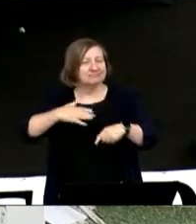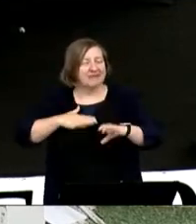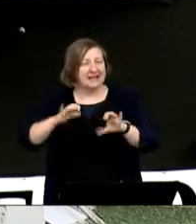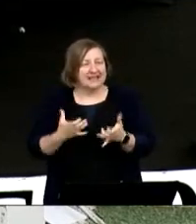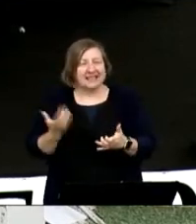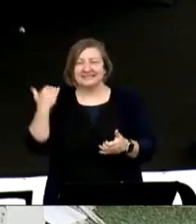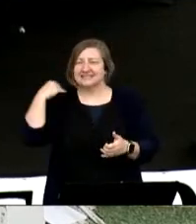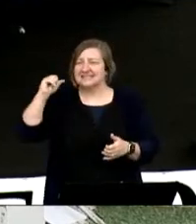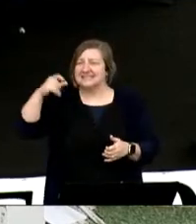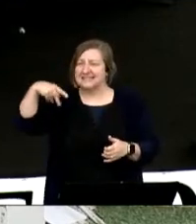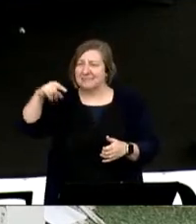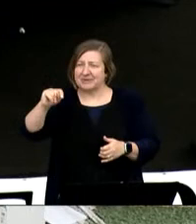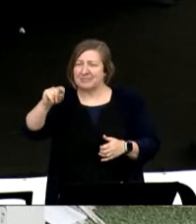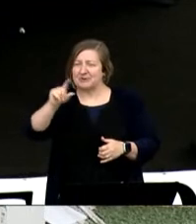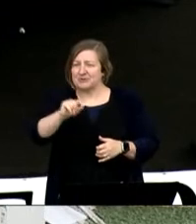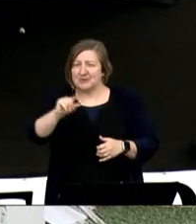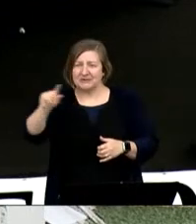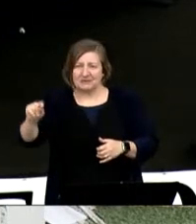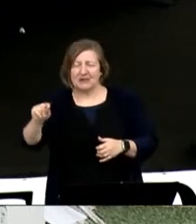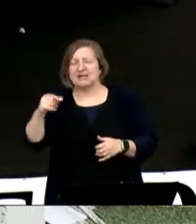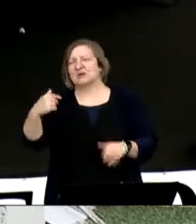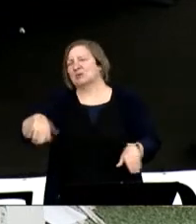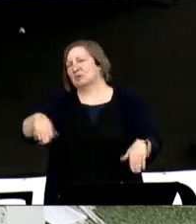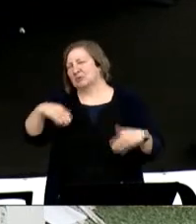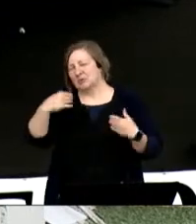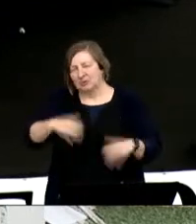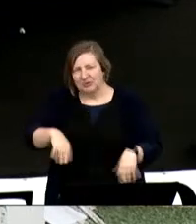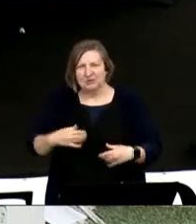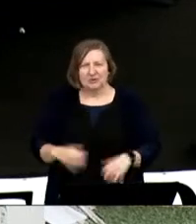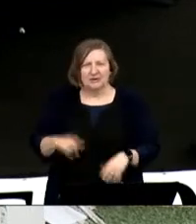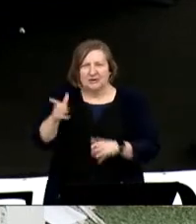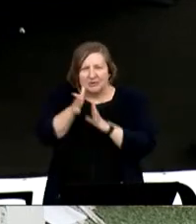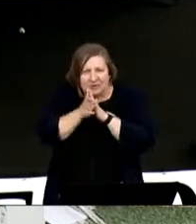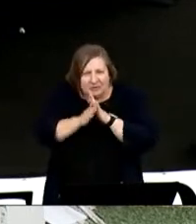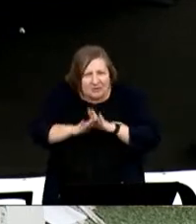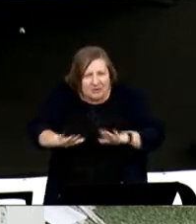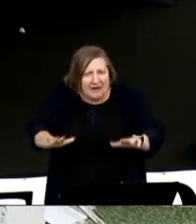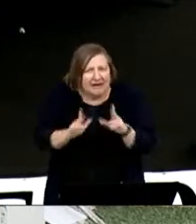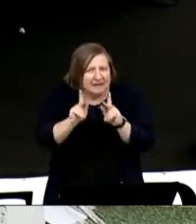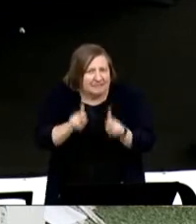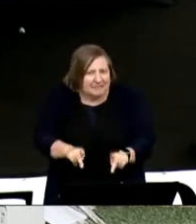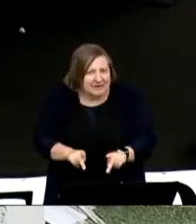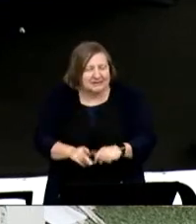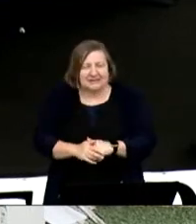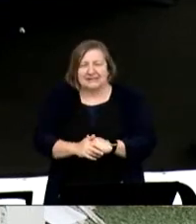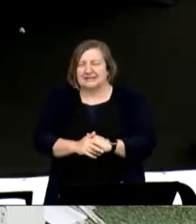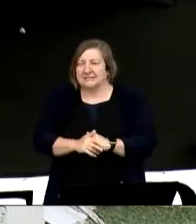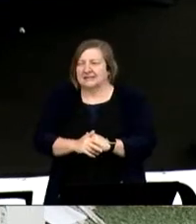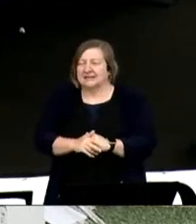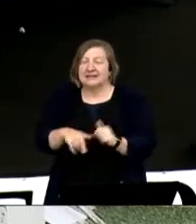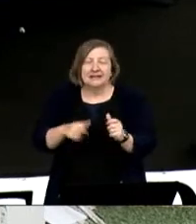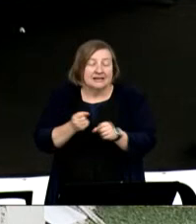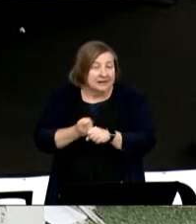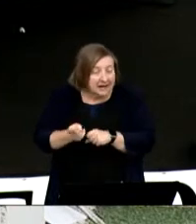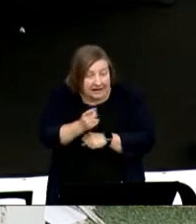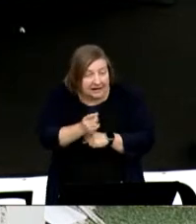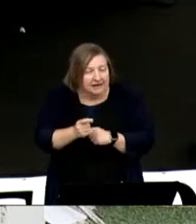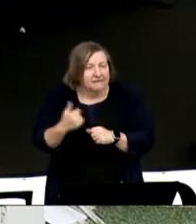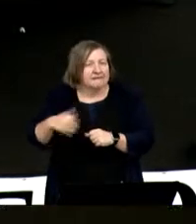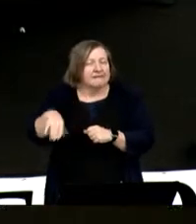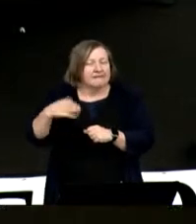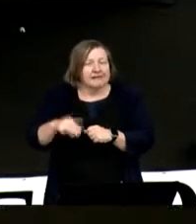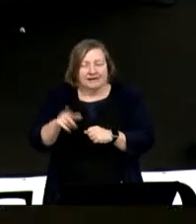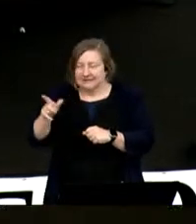back in September 2020, he was a very, very quiet person. Flash forward to the next school year, and J.J.